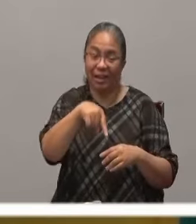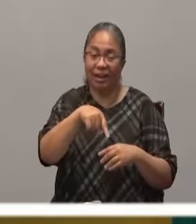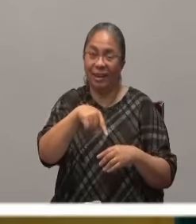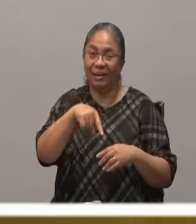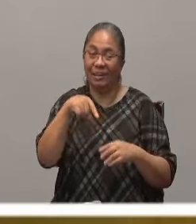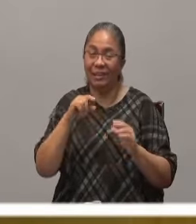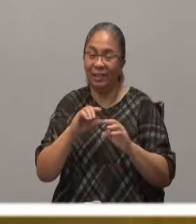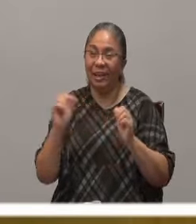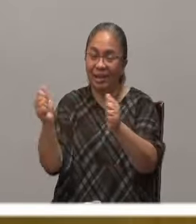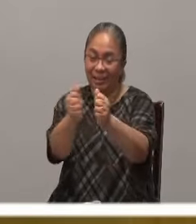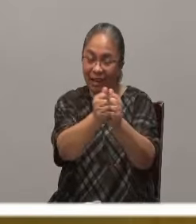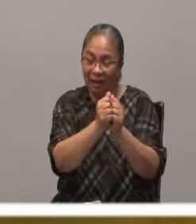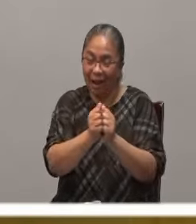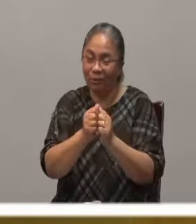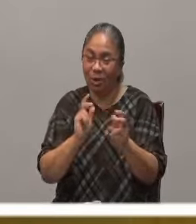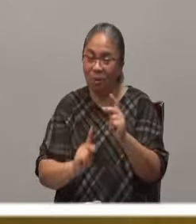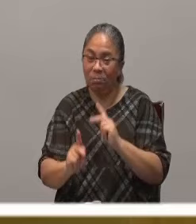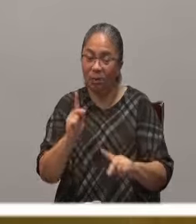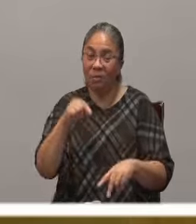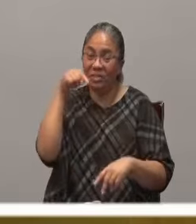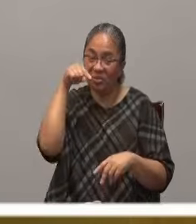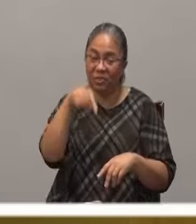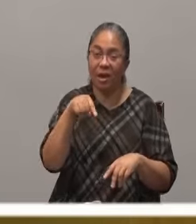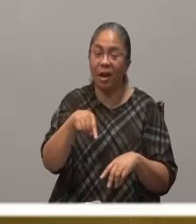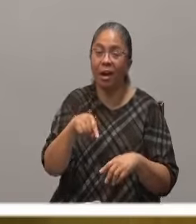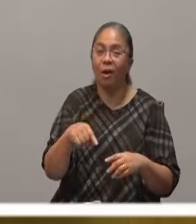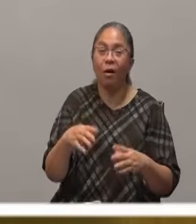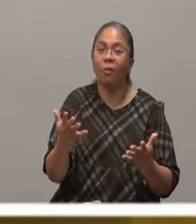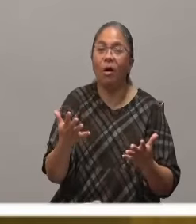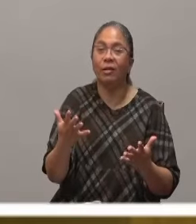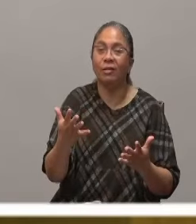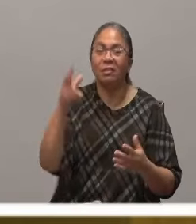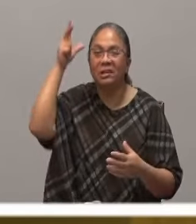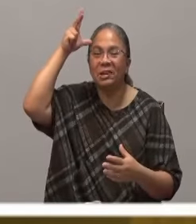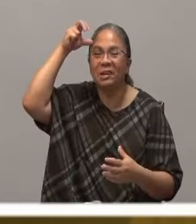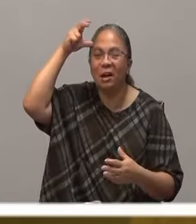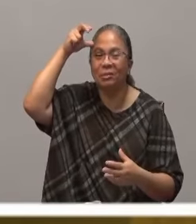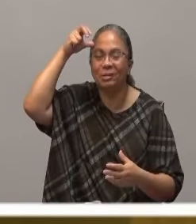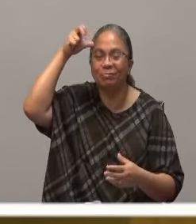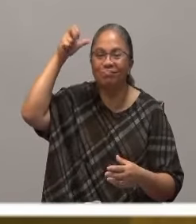this gathering set aside for God and God's glory, we find a devil.